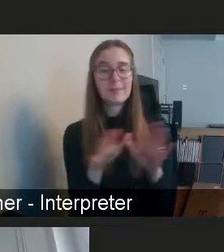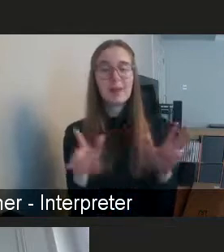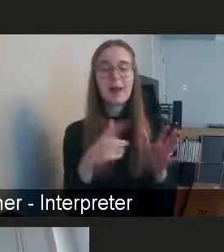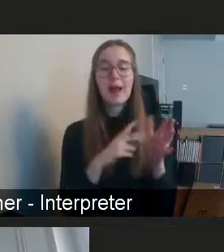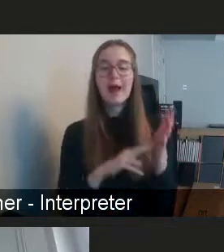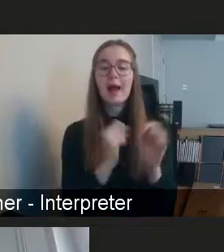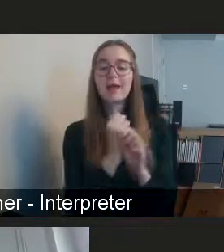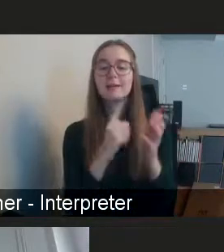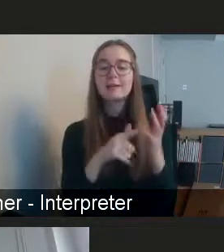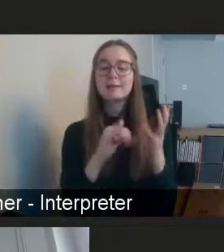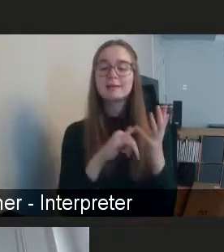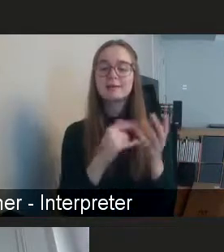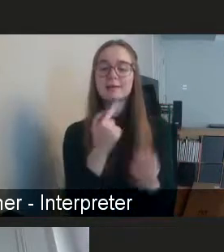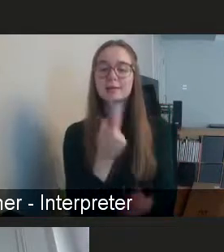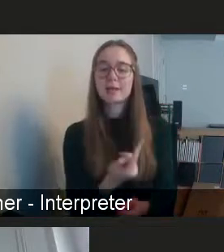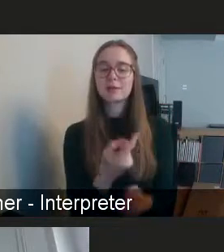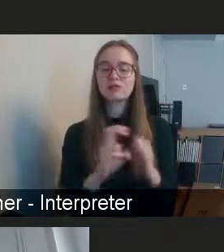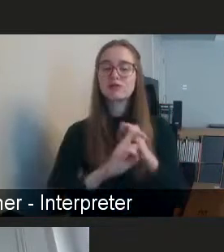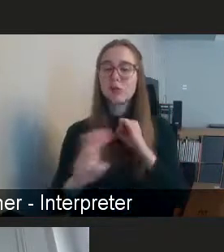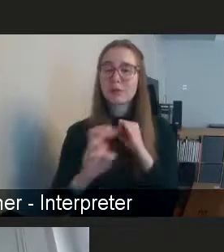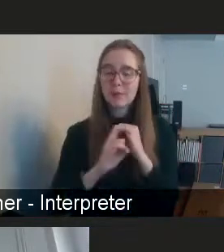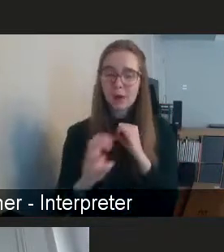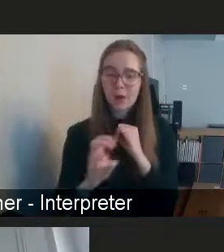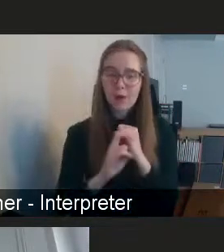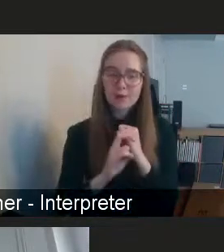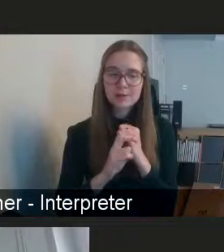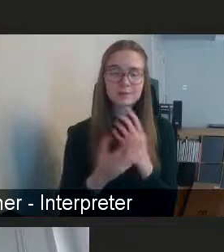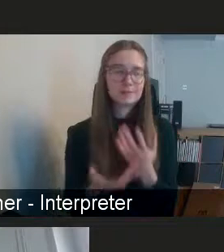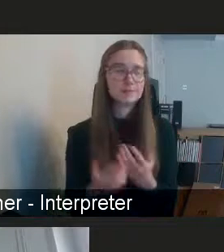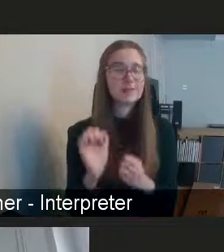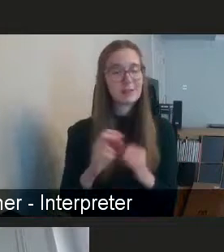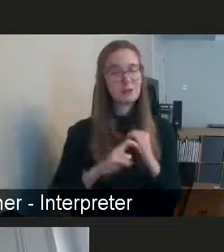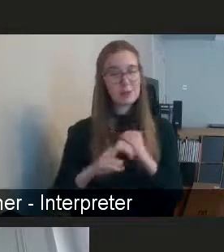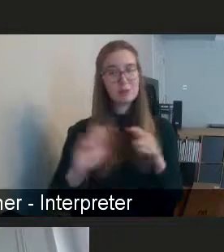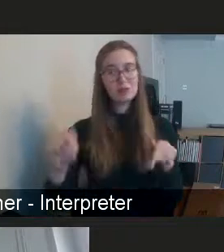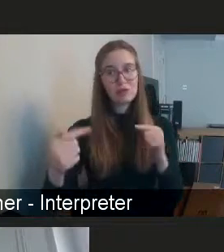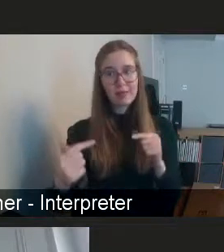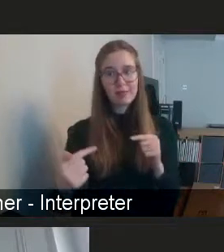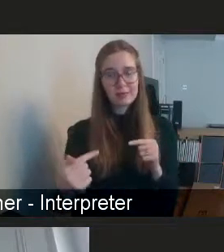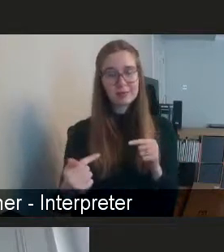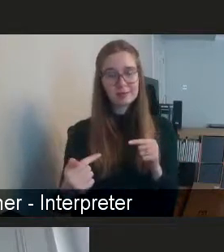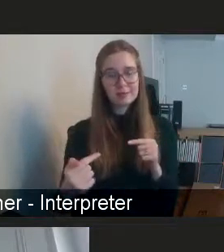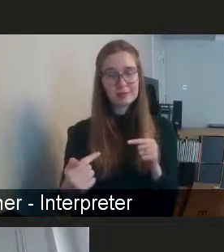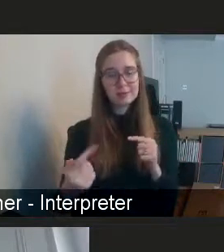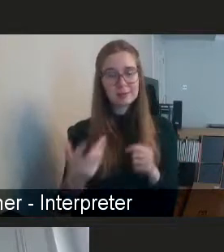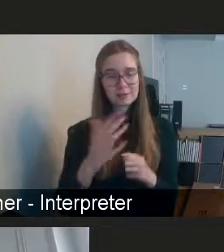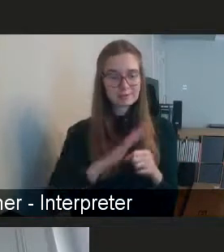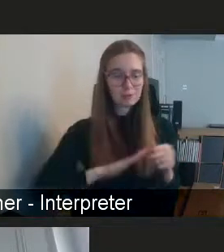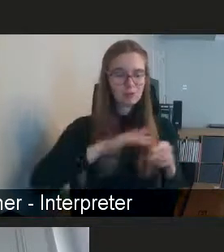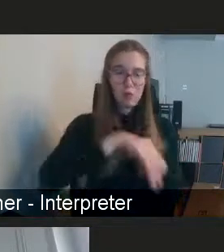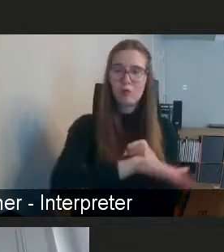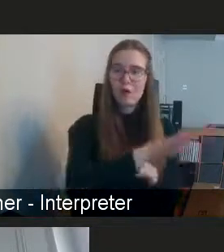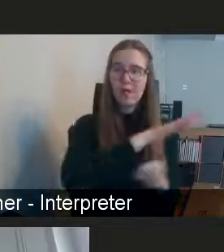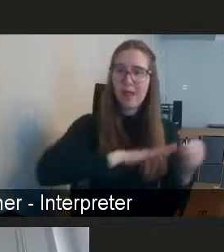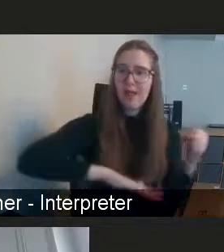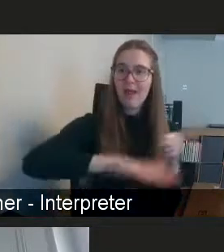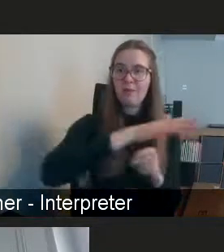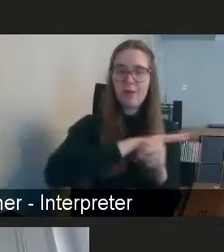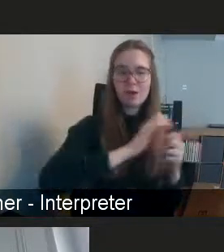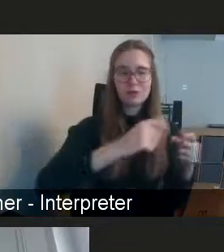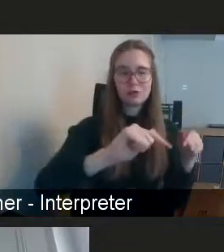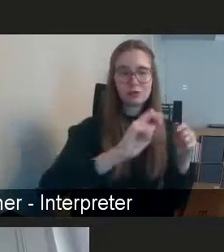about the transport. Yes, transport can be challenges in the distant areas, in the